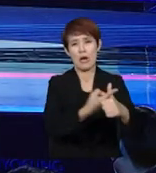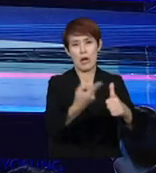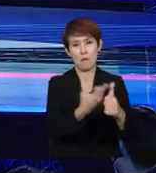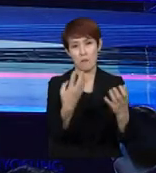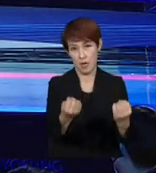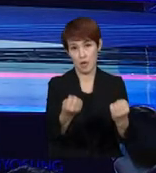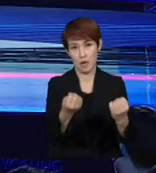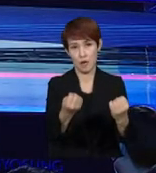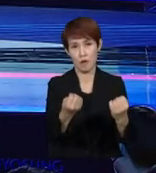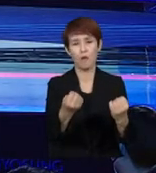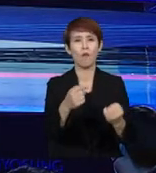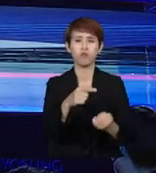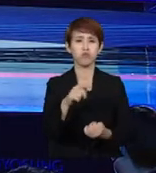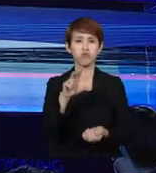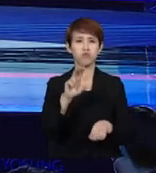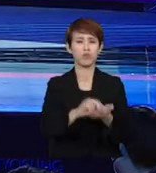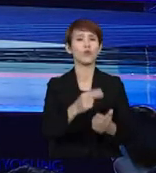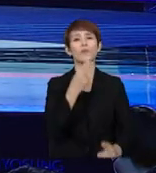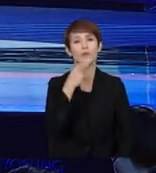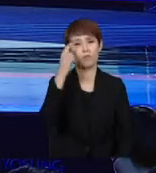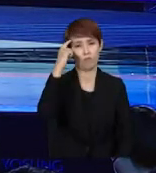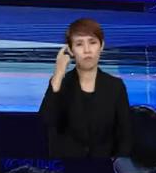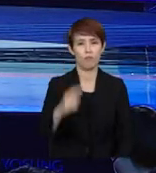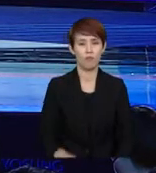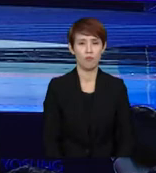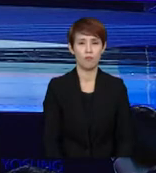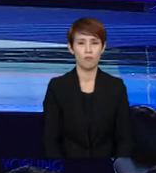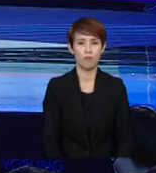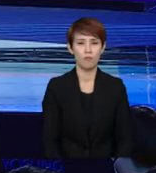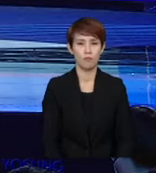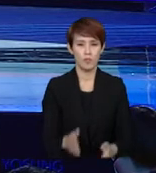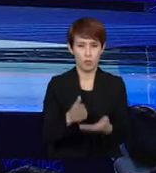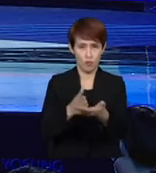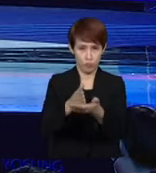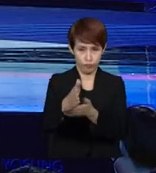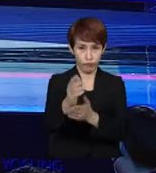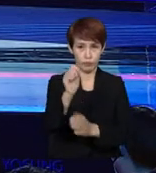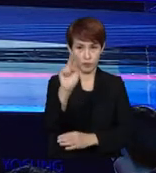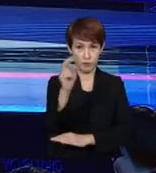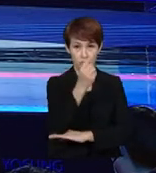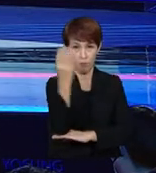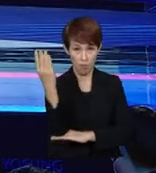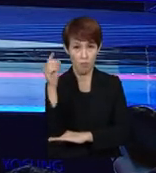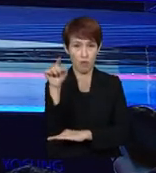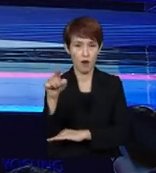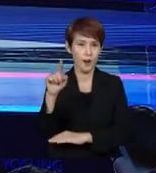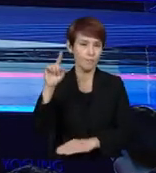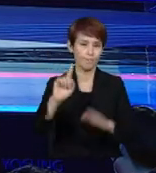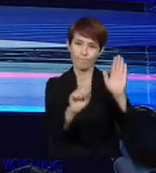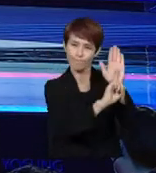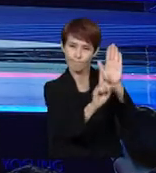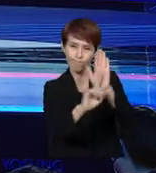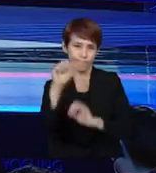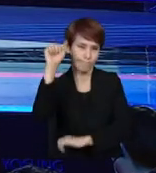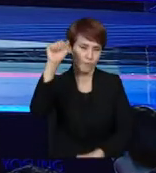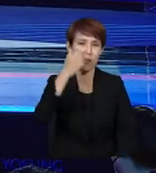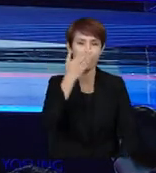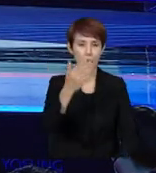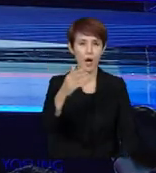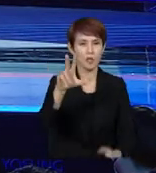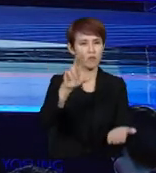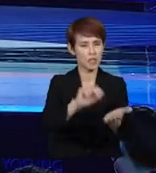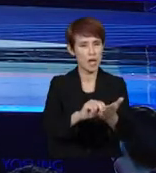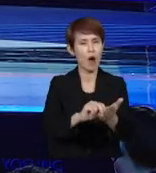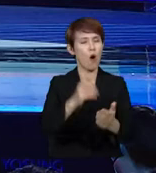organizations basically starting campaigns and saying, look, here's a neglected issue, we're doing investigative reporting, we are in a certain